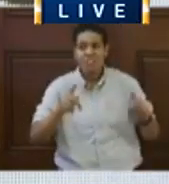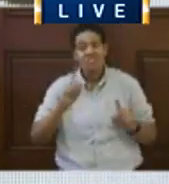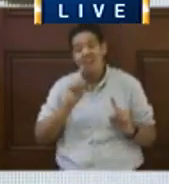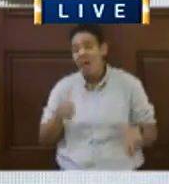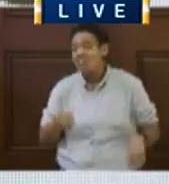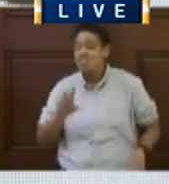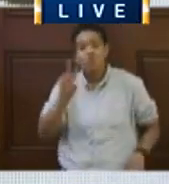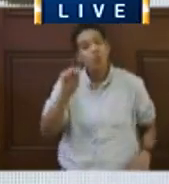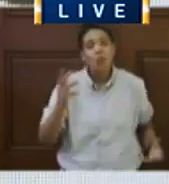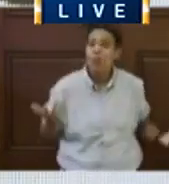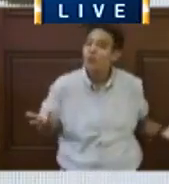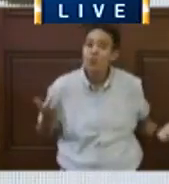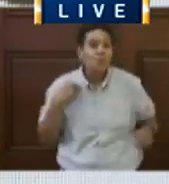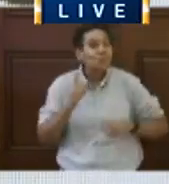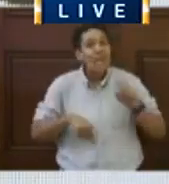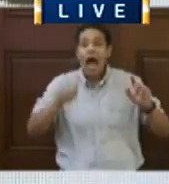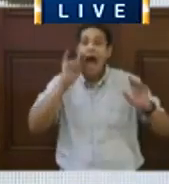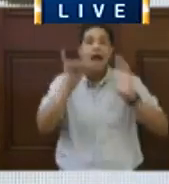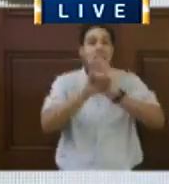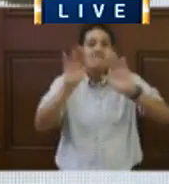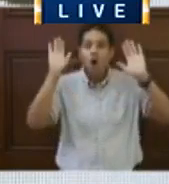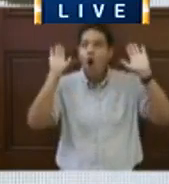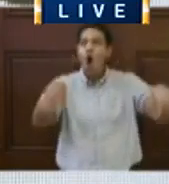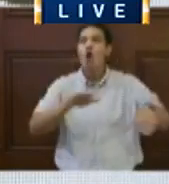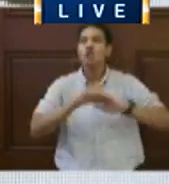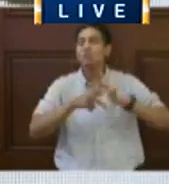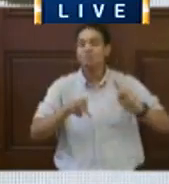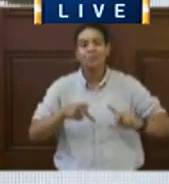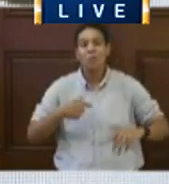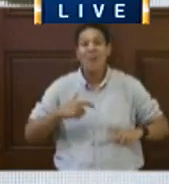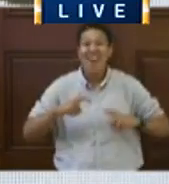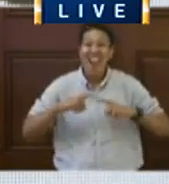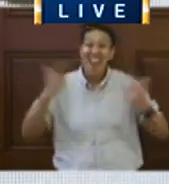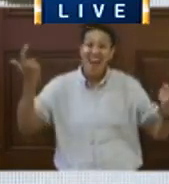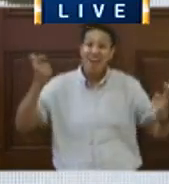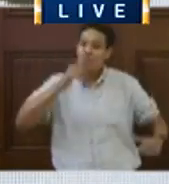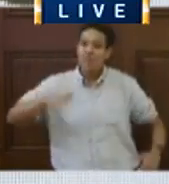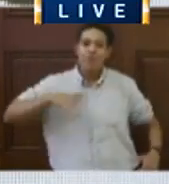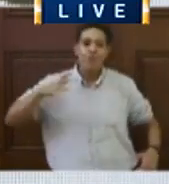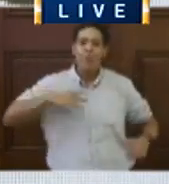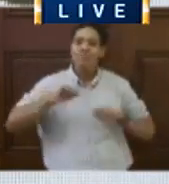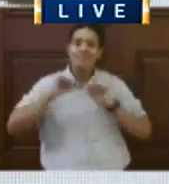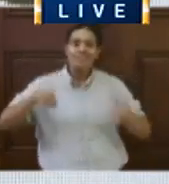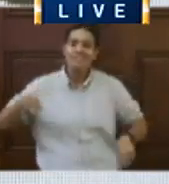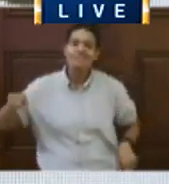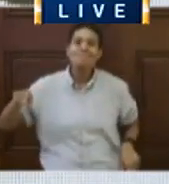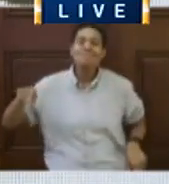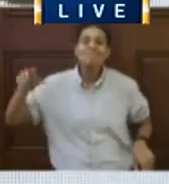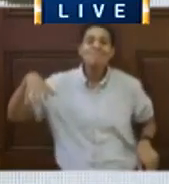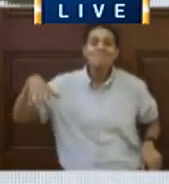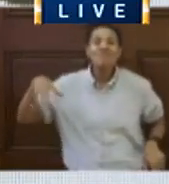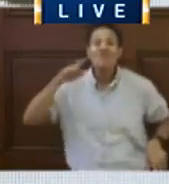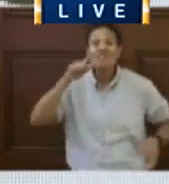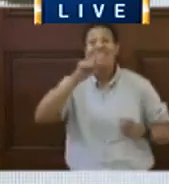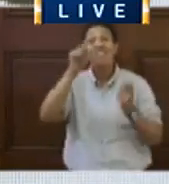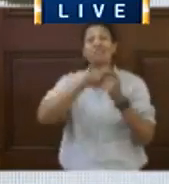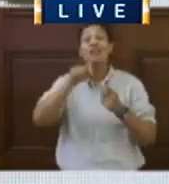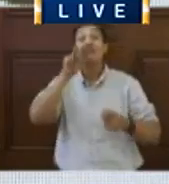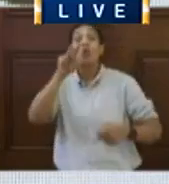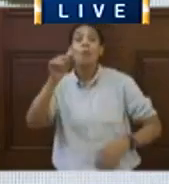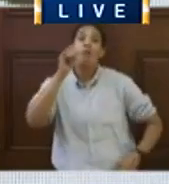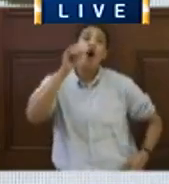no, we don't. We have a large informal system, particularly that covers the